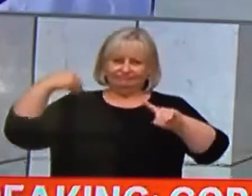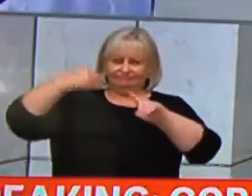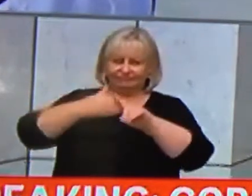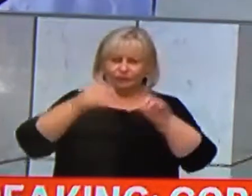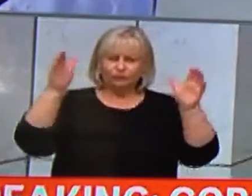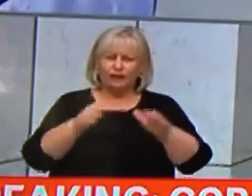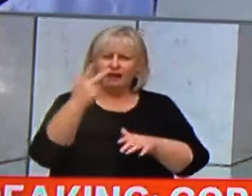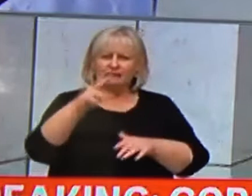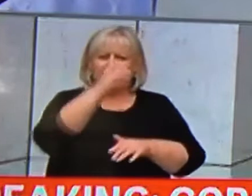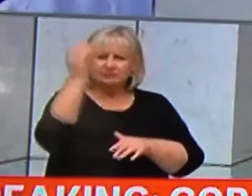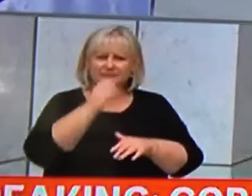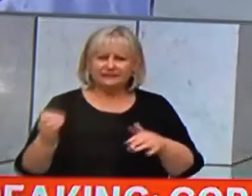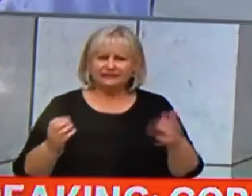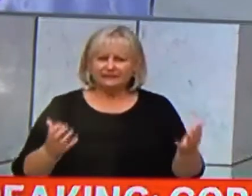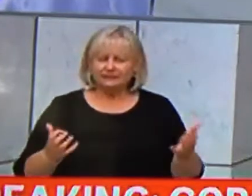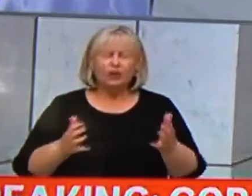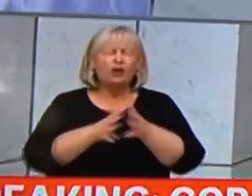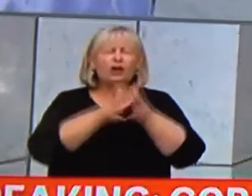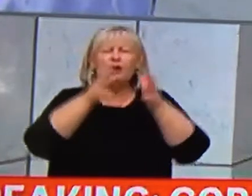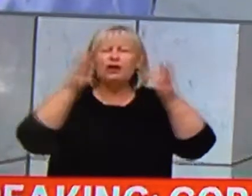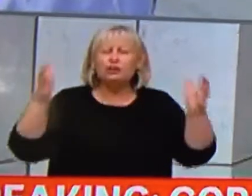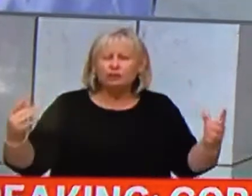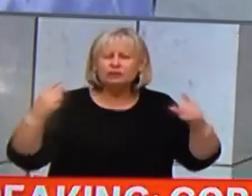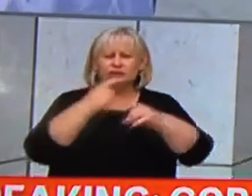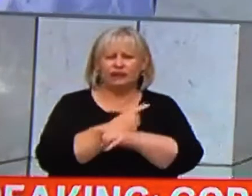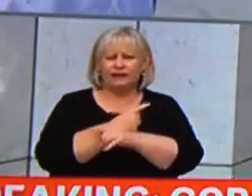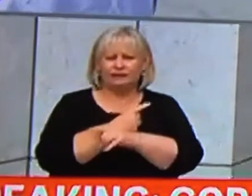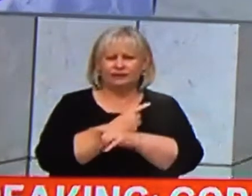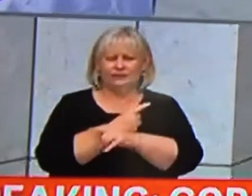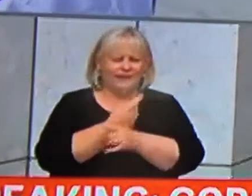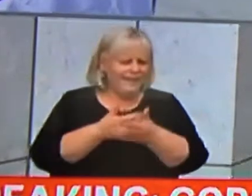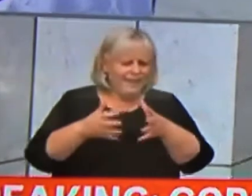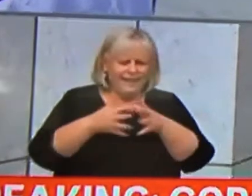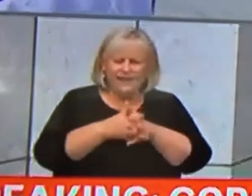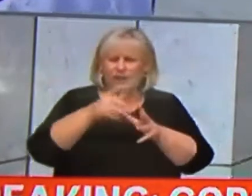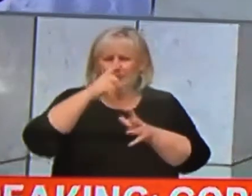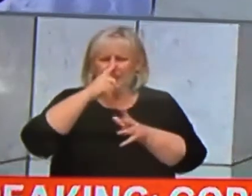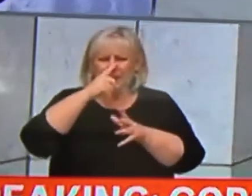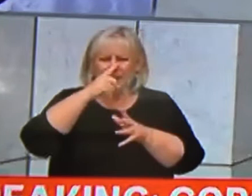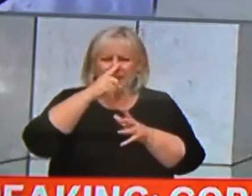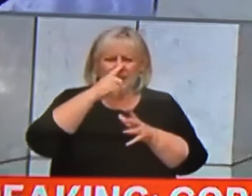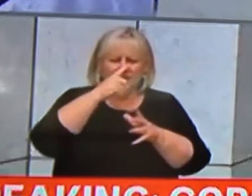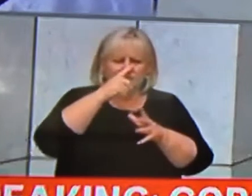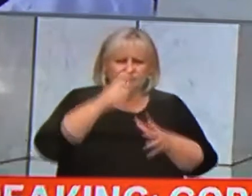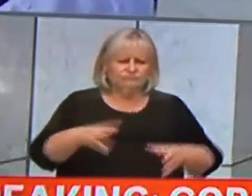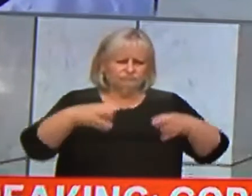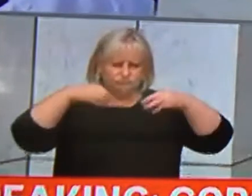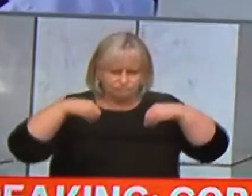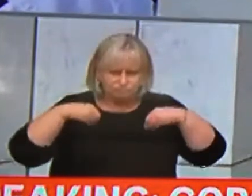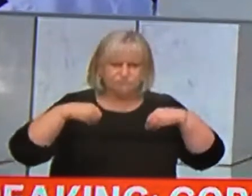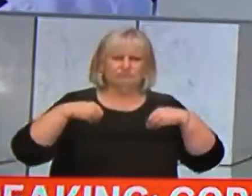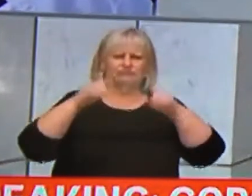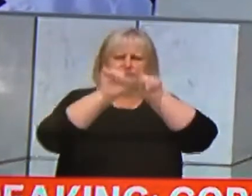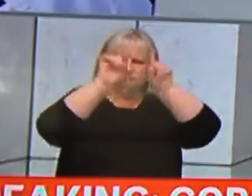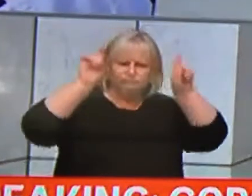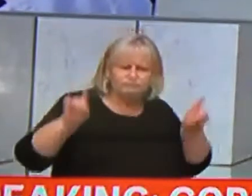80%. There has been a significant change in the way that people are taking on these messages